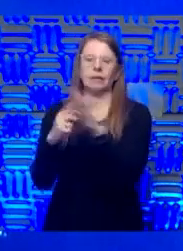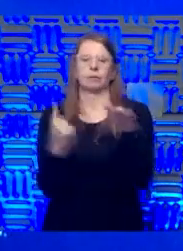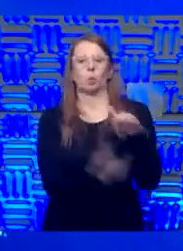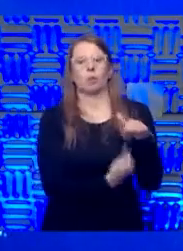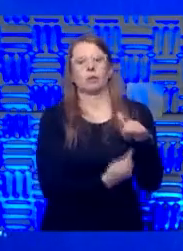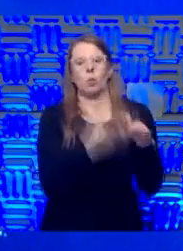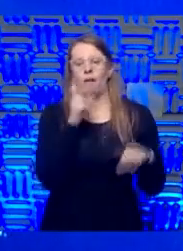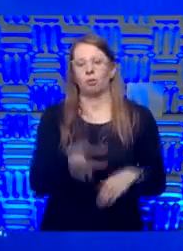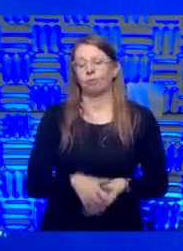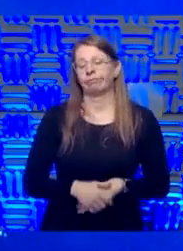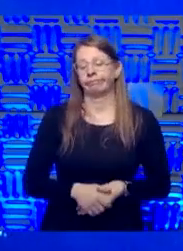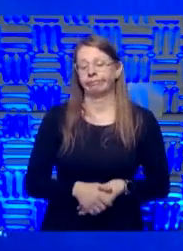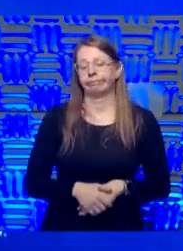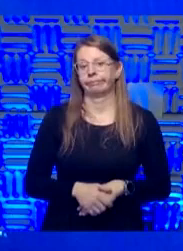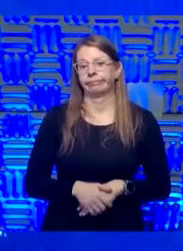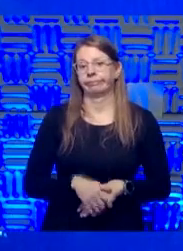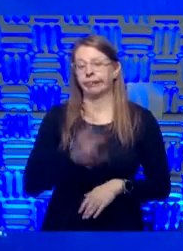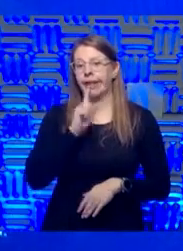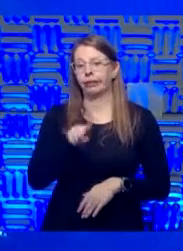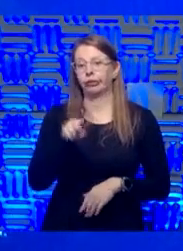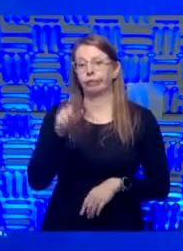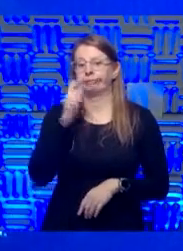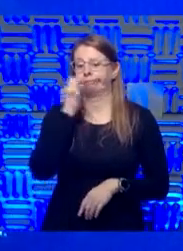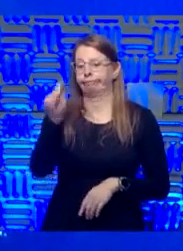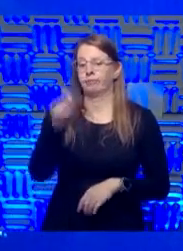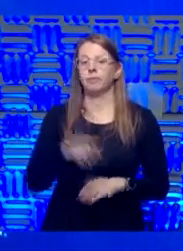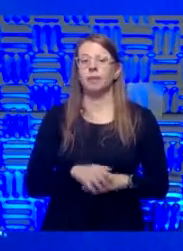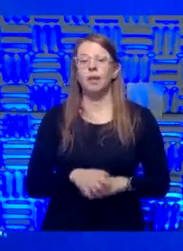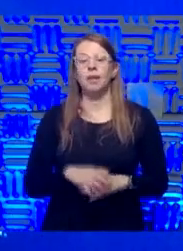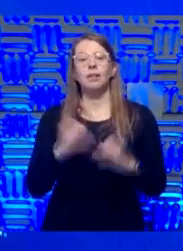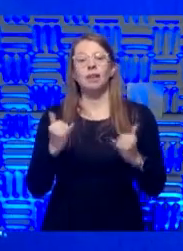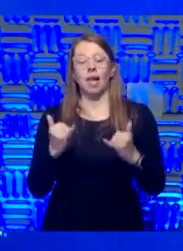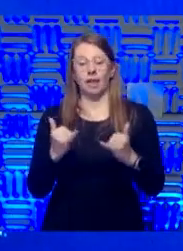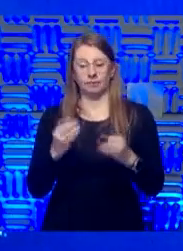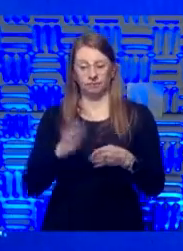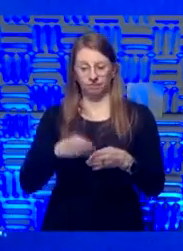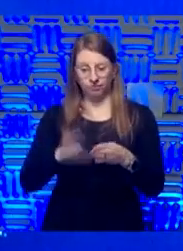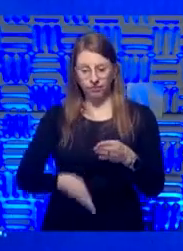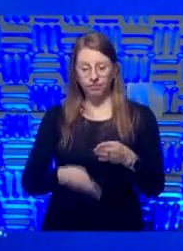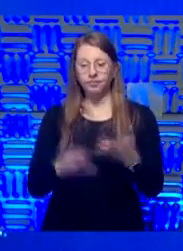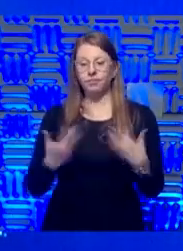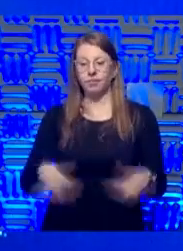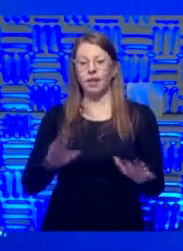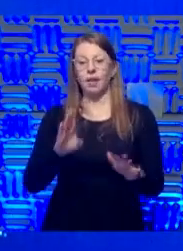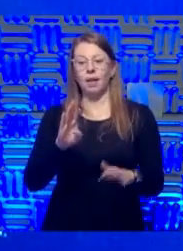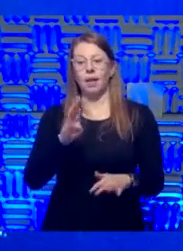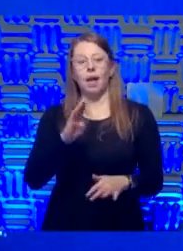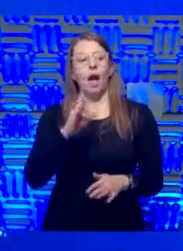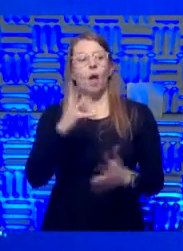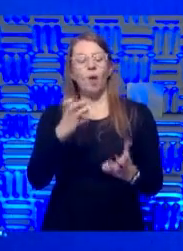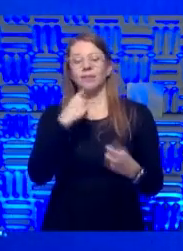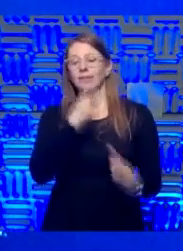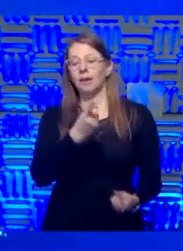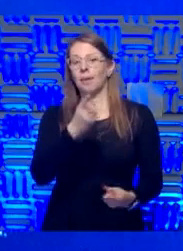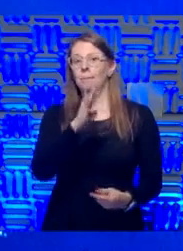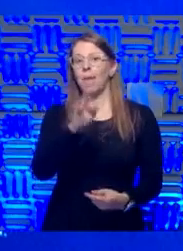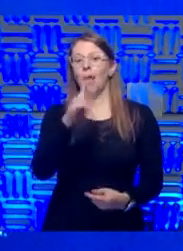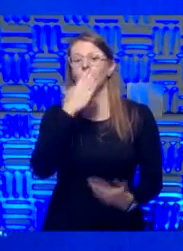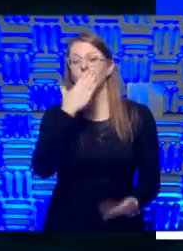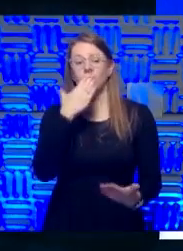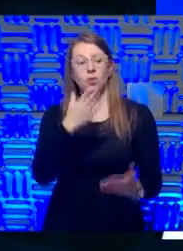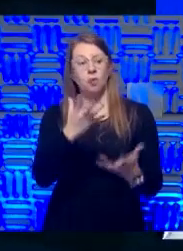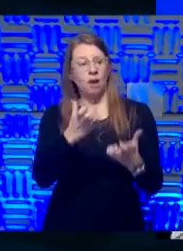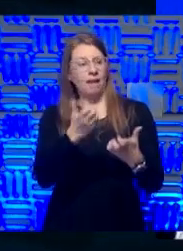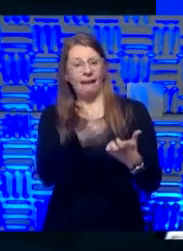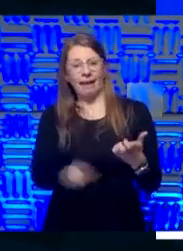that's just the answer. So, well, listen, as we wrap up today, I want to say special thank you. I know that Bill probably has 1,000 things to do, but any parting comments you'd like